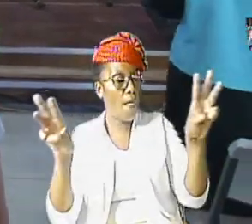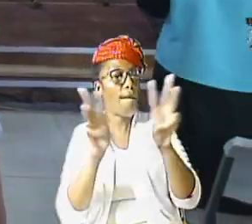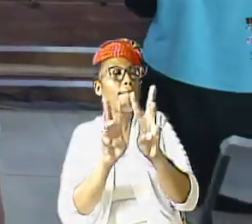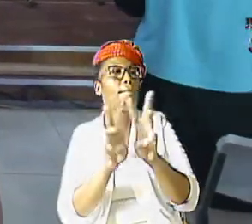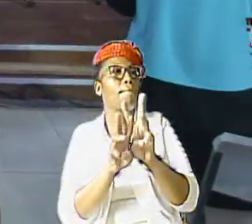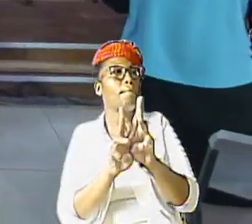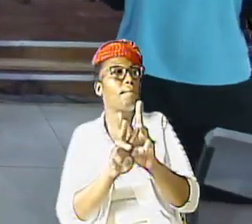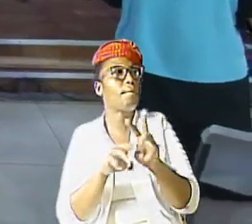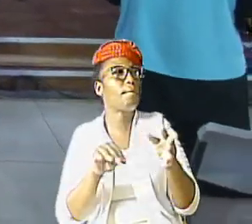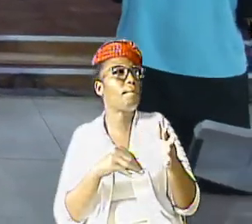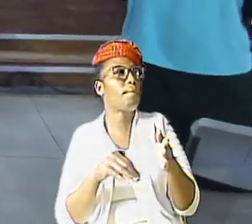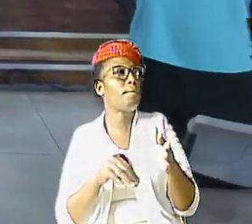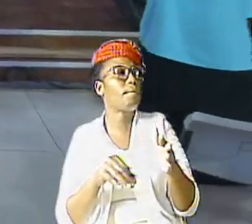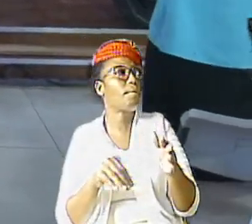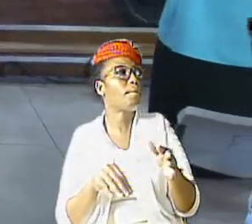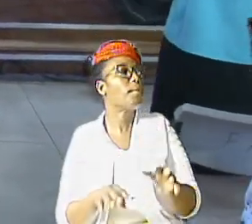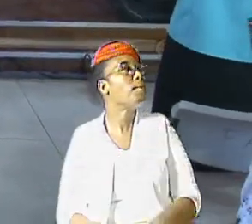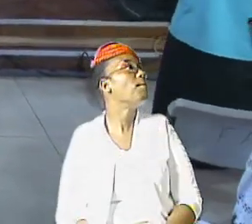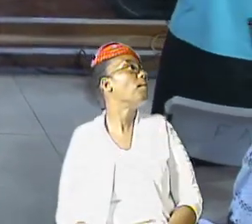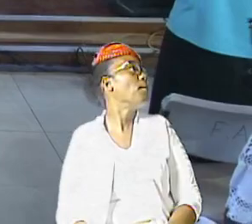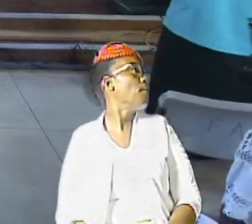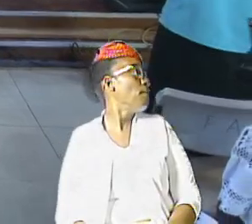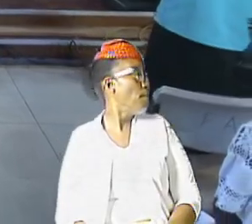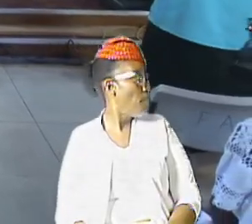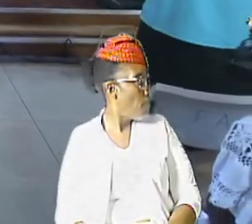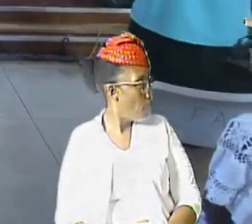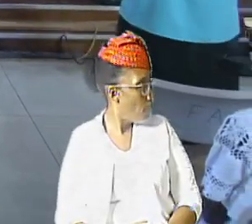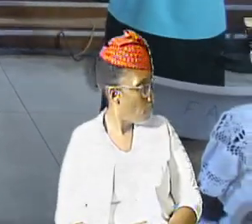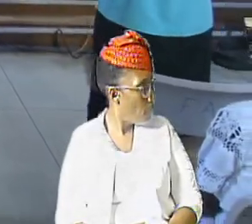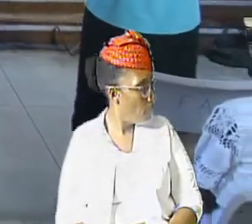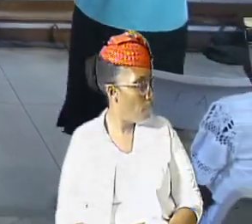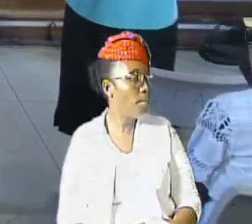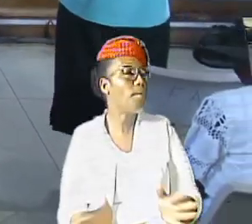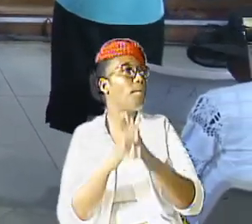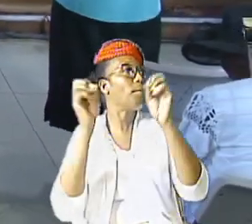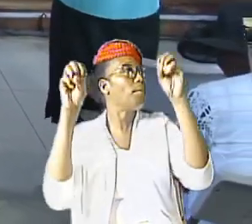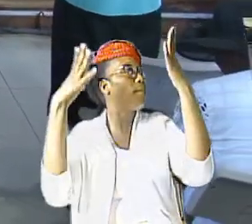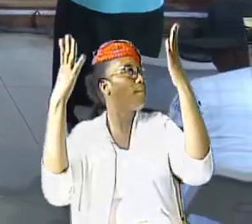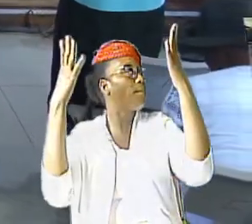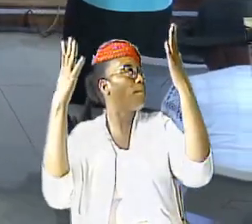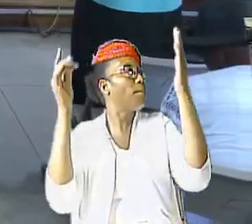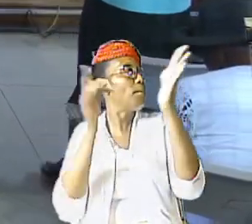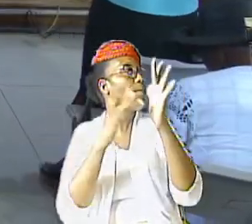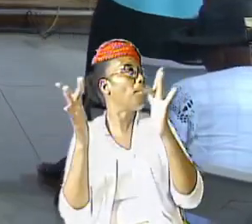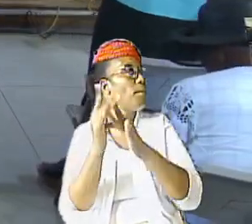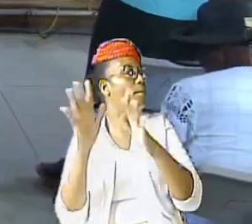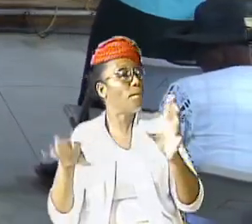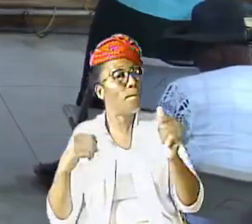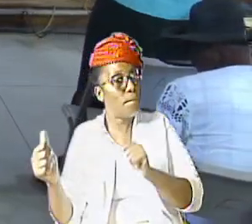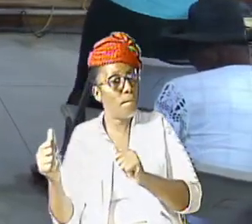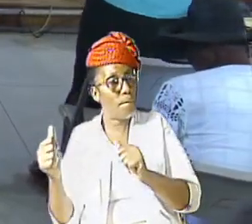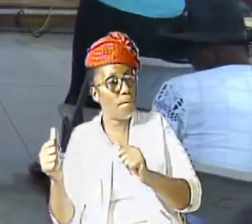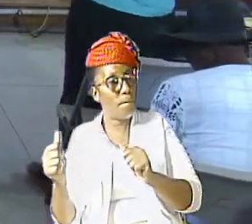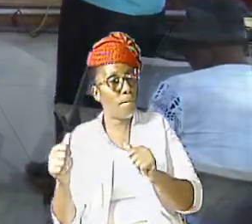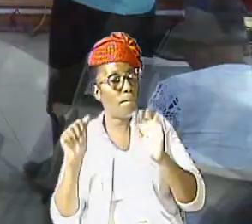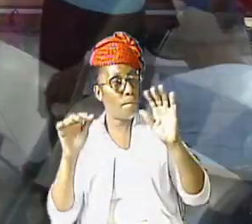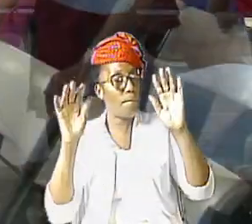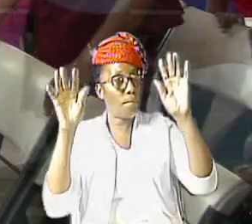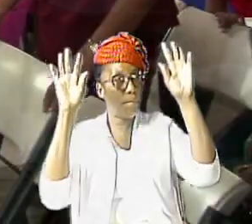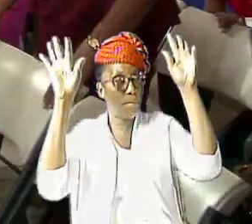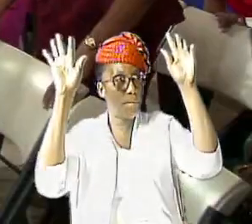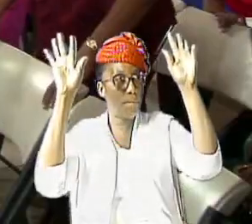you, Jesus. Musician, just find that chord. Just find that chord. Just find that chord. Hallelujah. He's mighty. He's